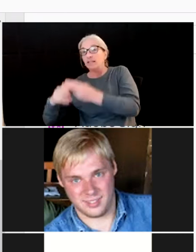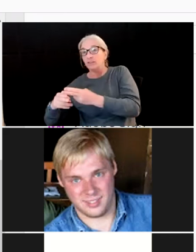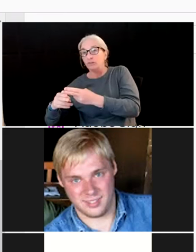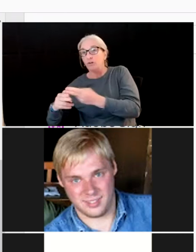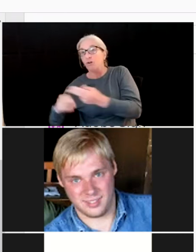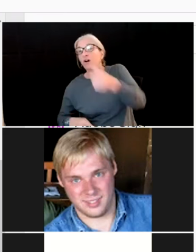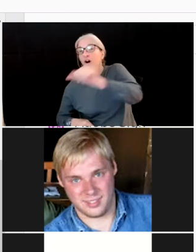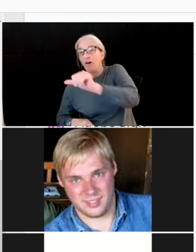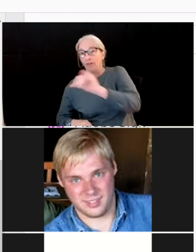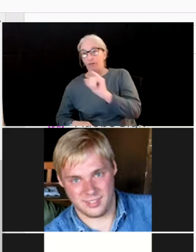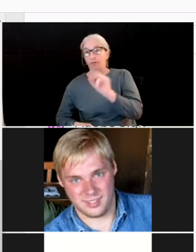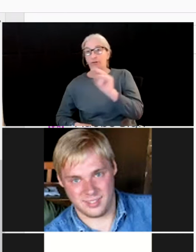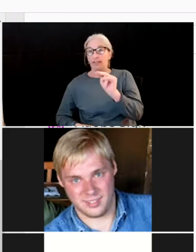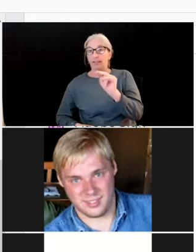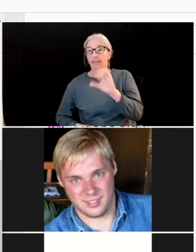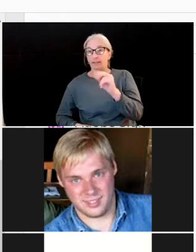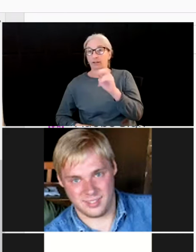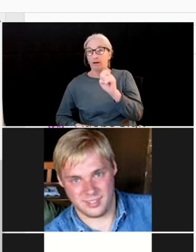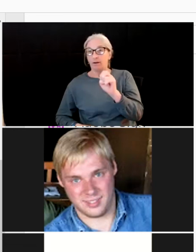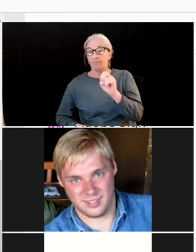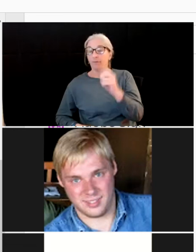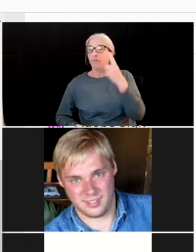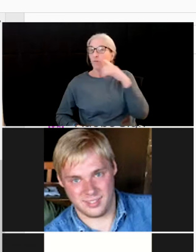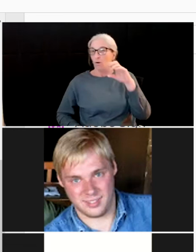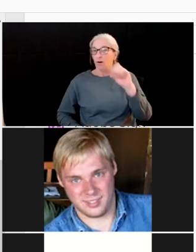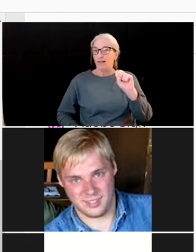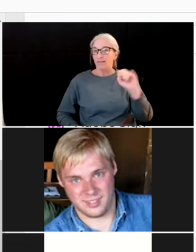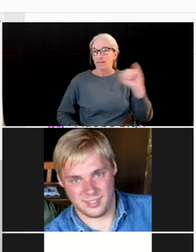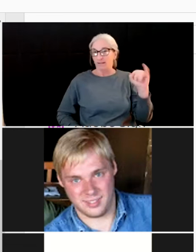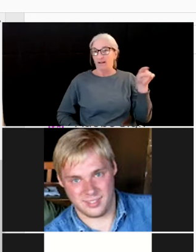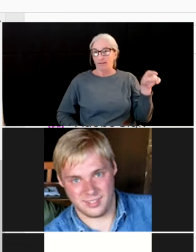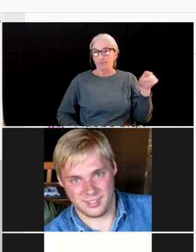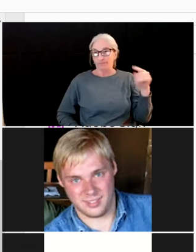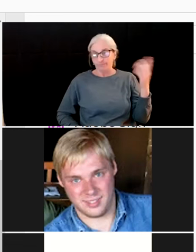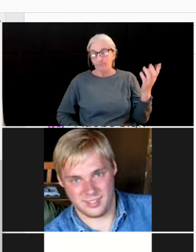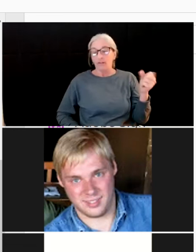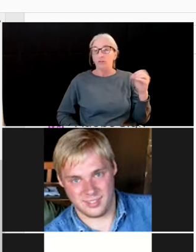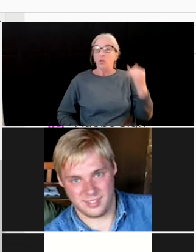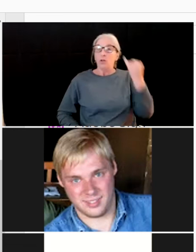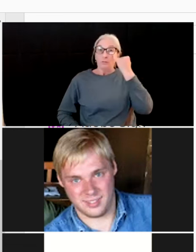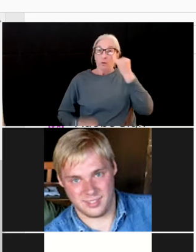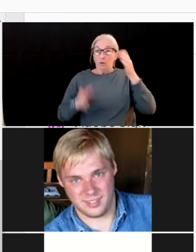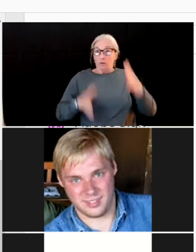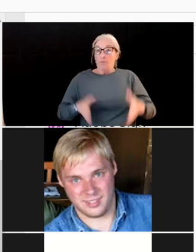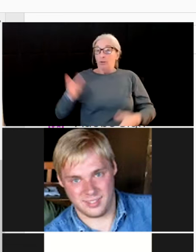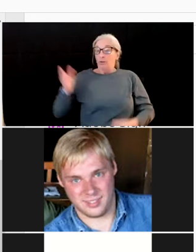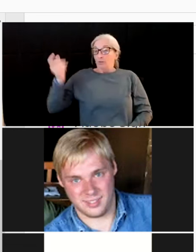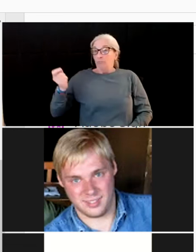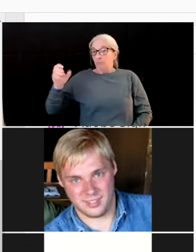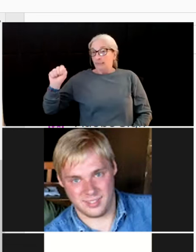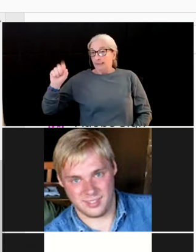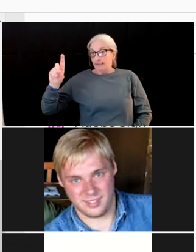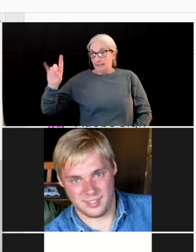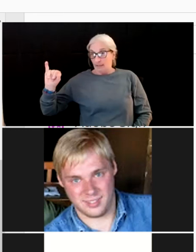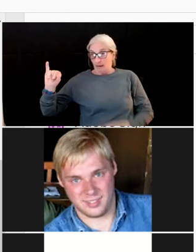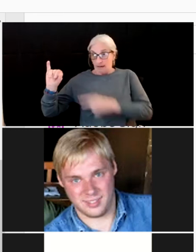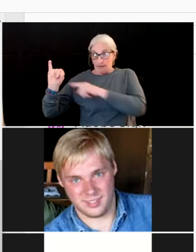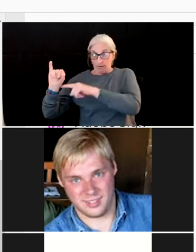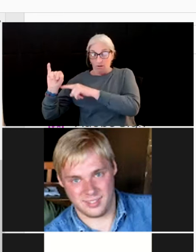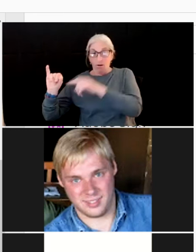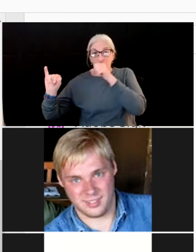purposes. Let's say, for example, you have a client who's on SSDI and